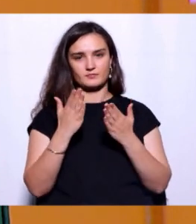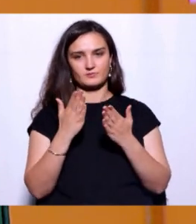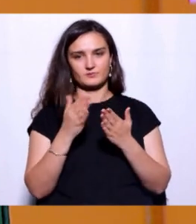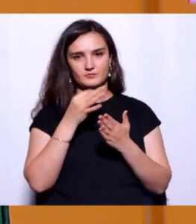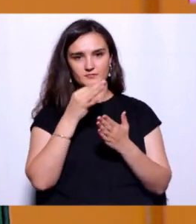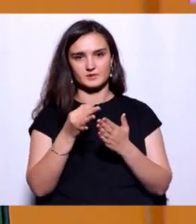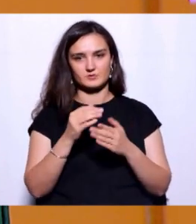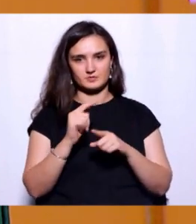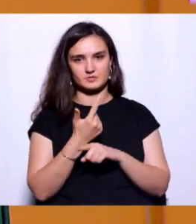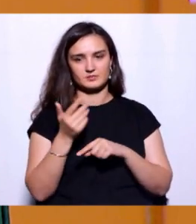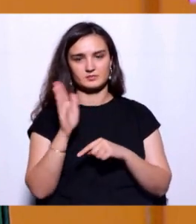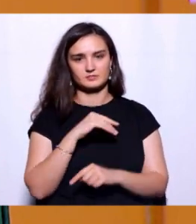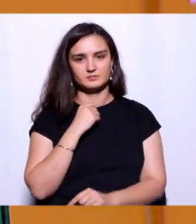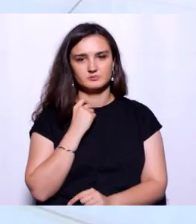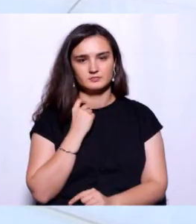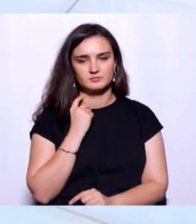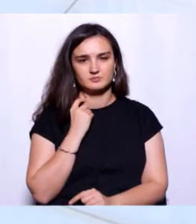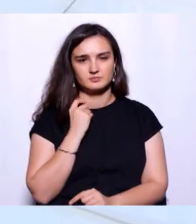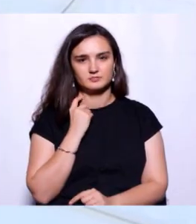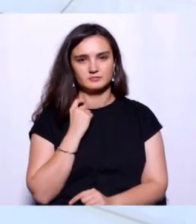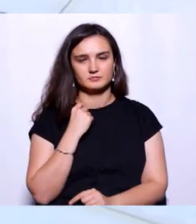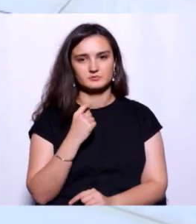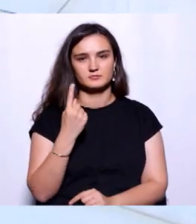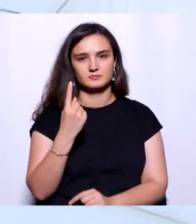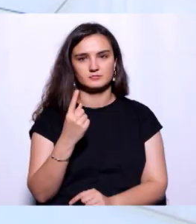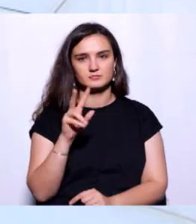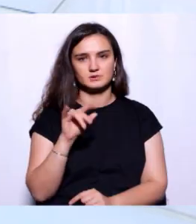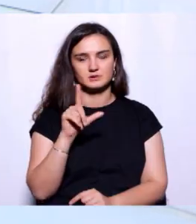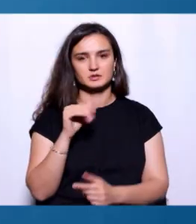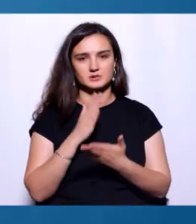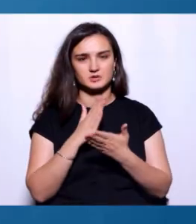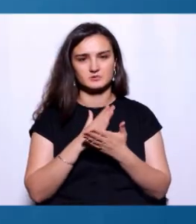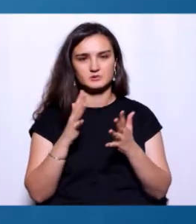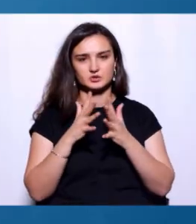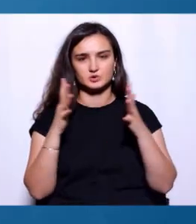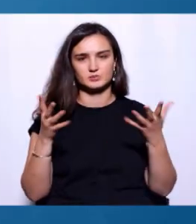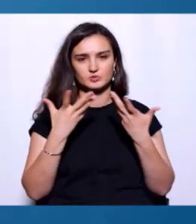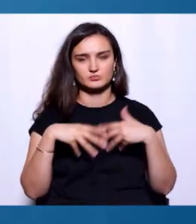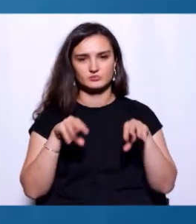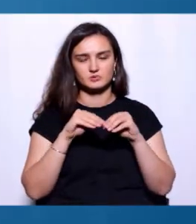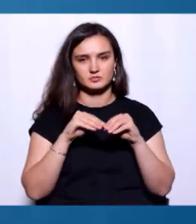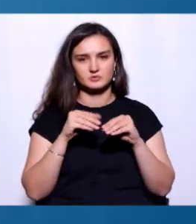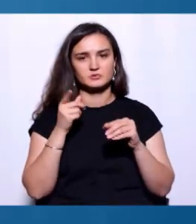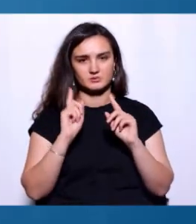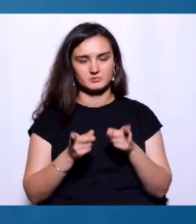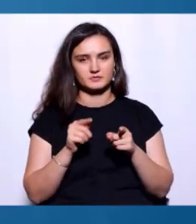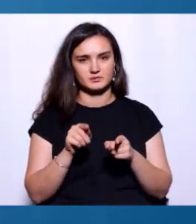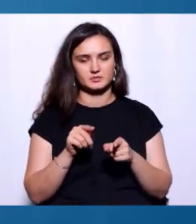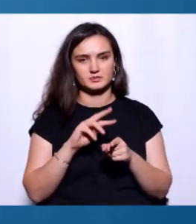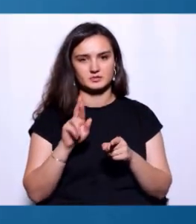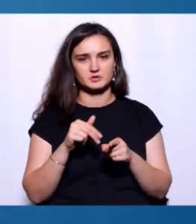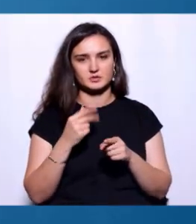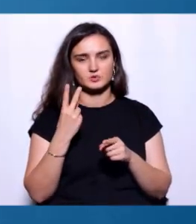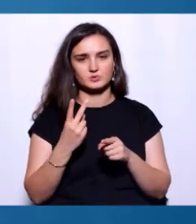answers again. Let's do it. Okay. So one, Lisa has a big family. That's true.